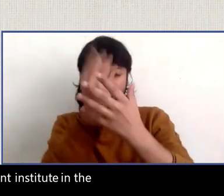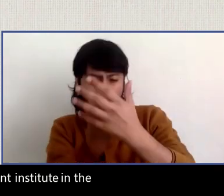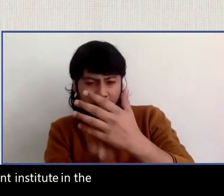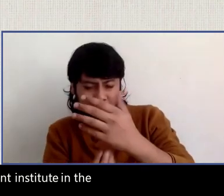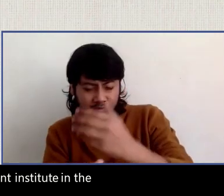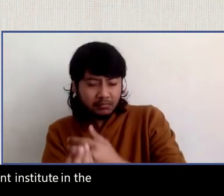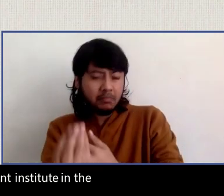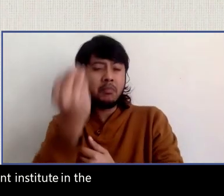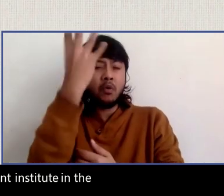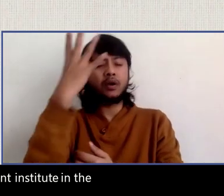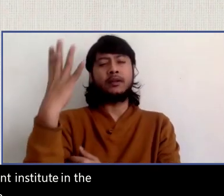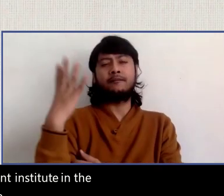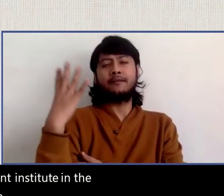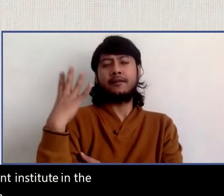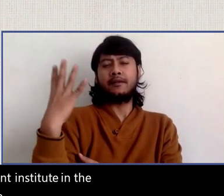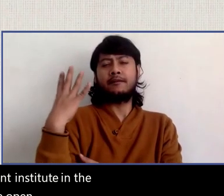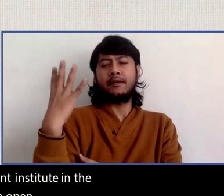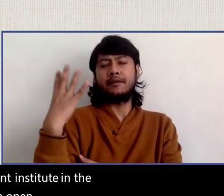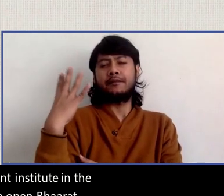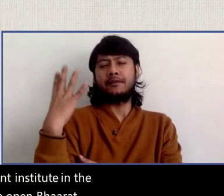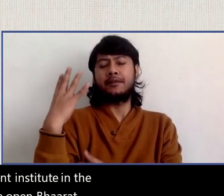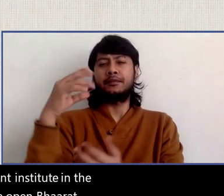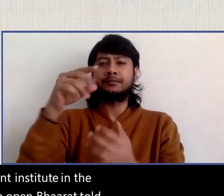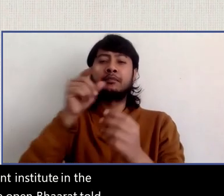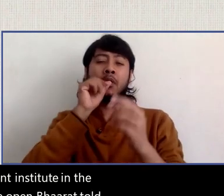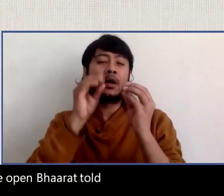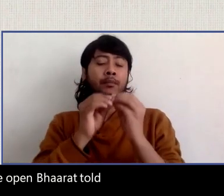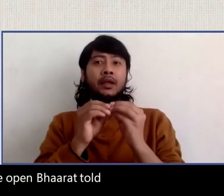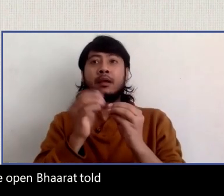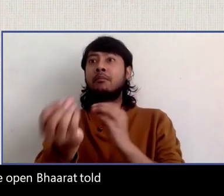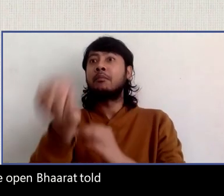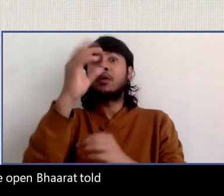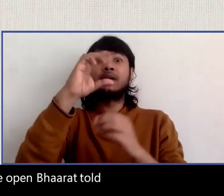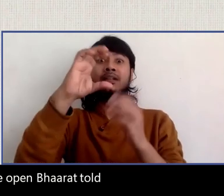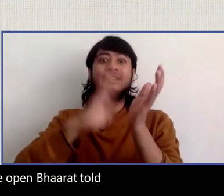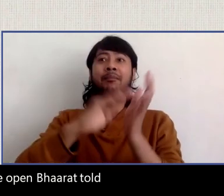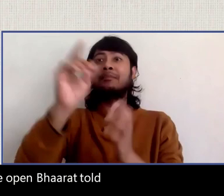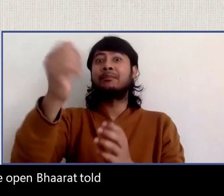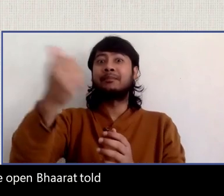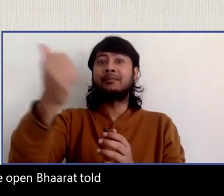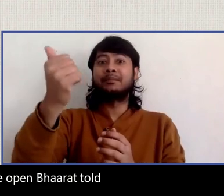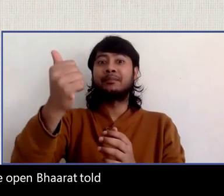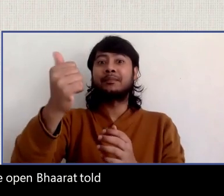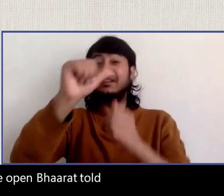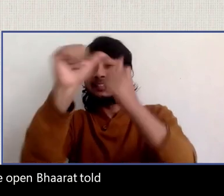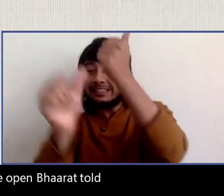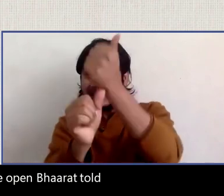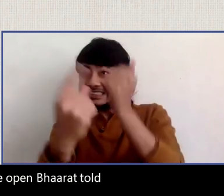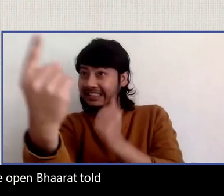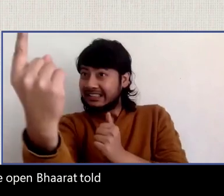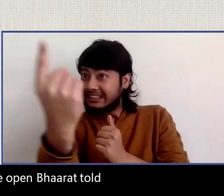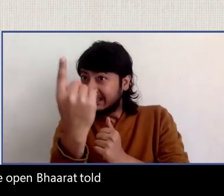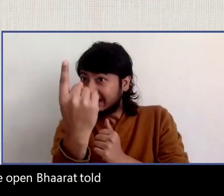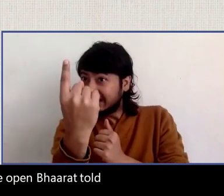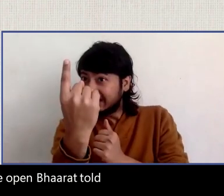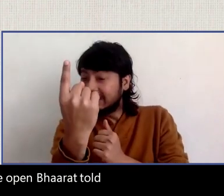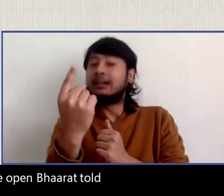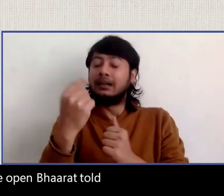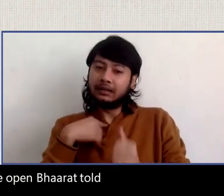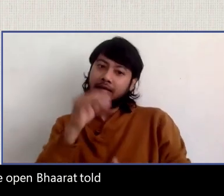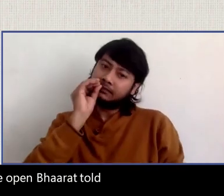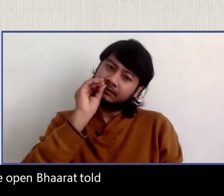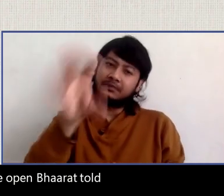opened, Bharat told about Ashwin to the chief secretary and made sure that the chief minister noted about